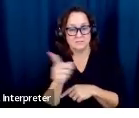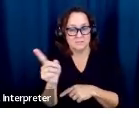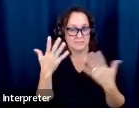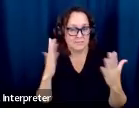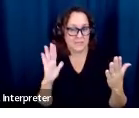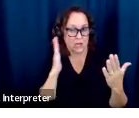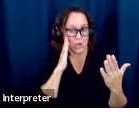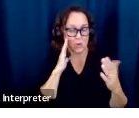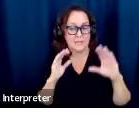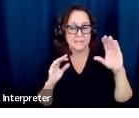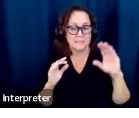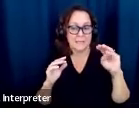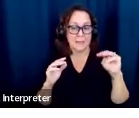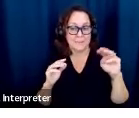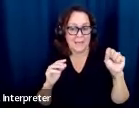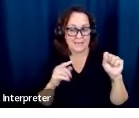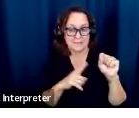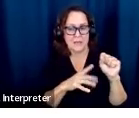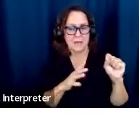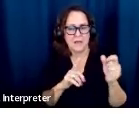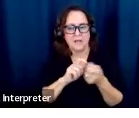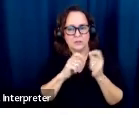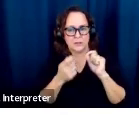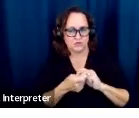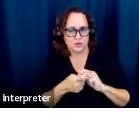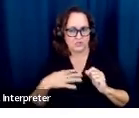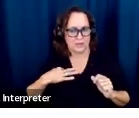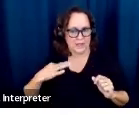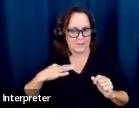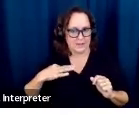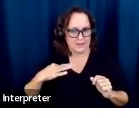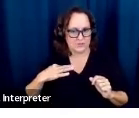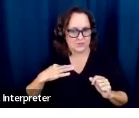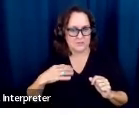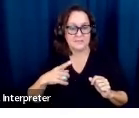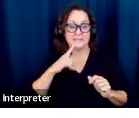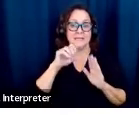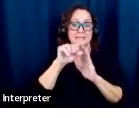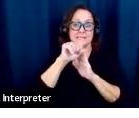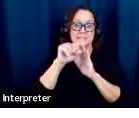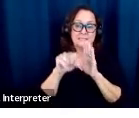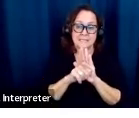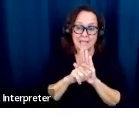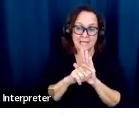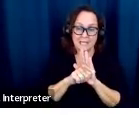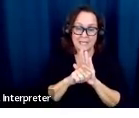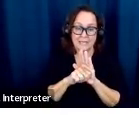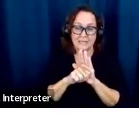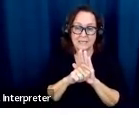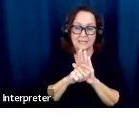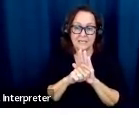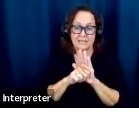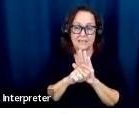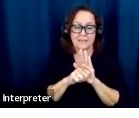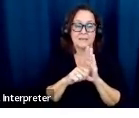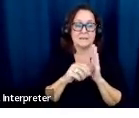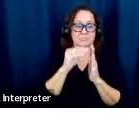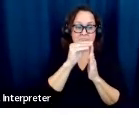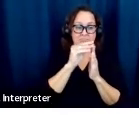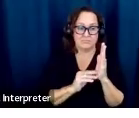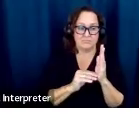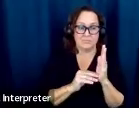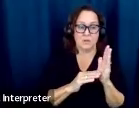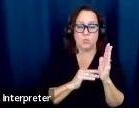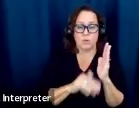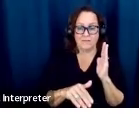know, CMS updated the application that states have to complete to apply for a new HCBS waiver. And in this new